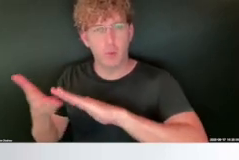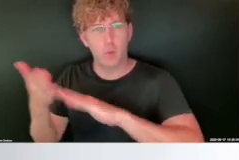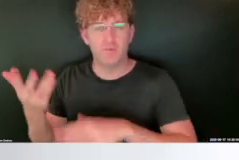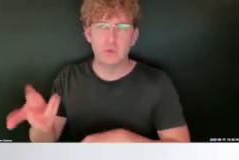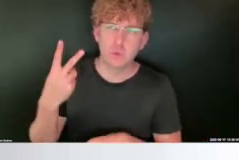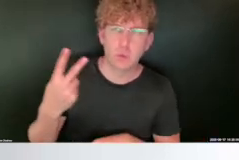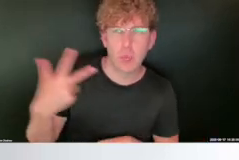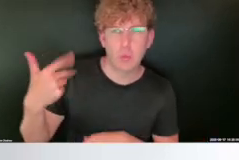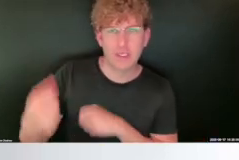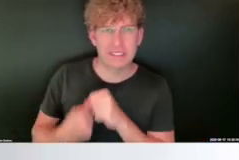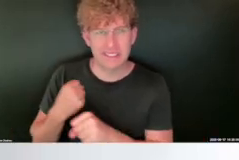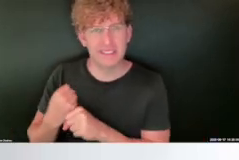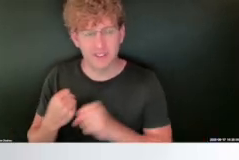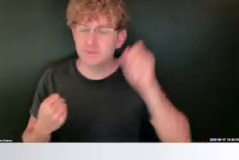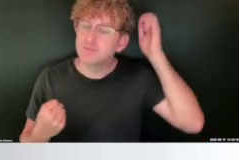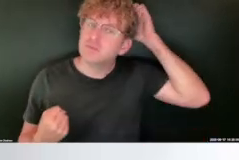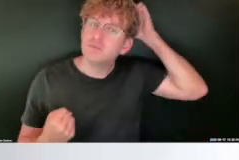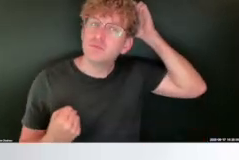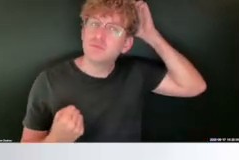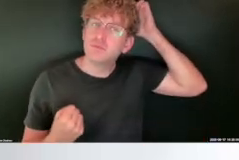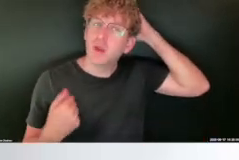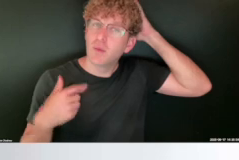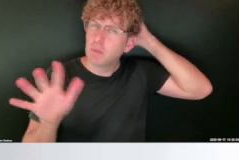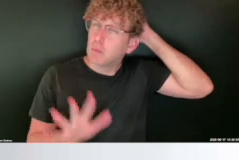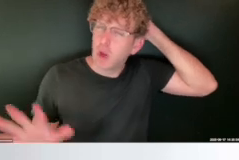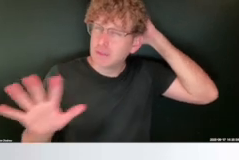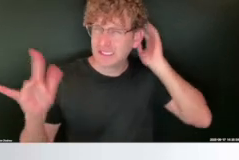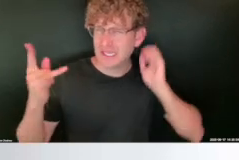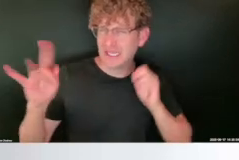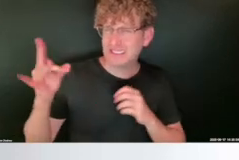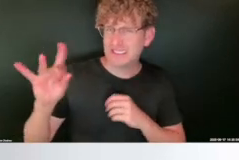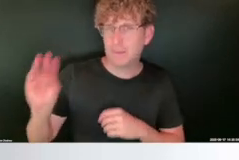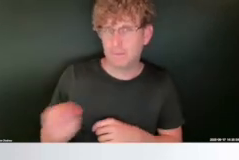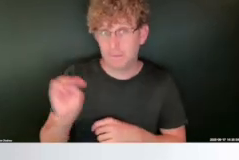And that's with approximately $18 million. All